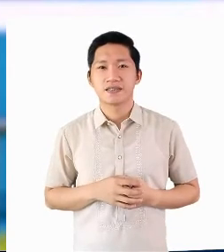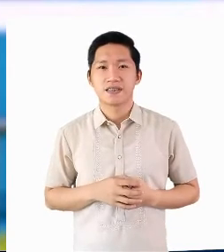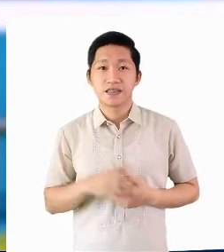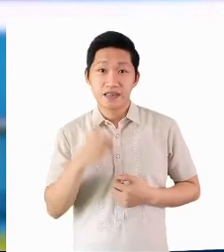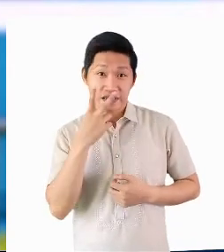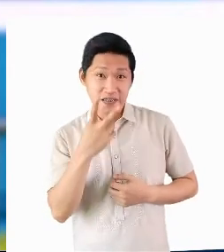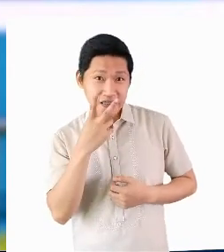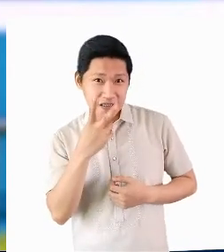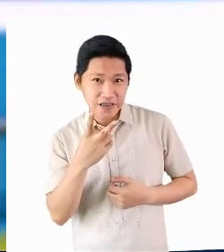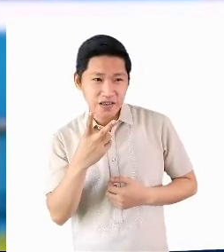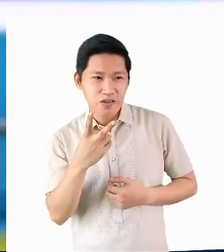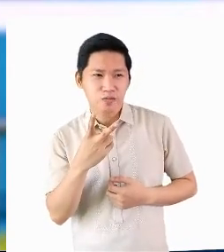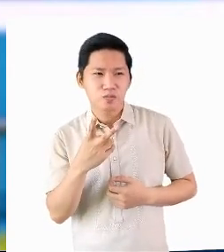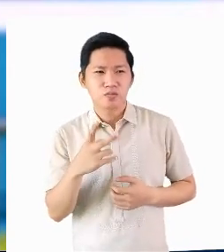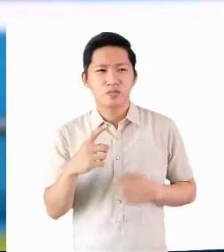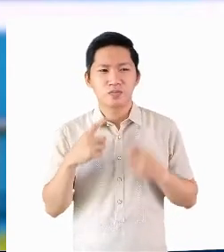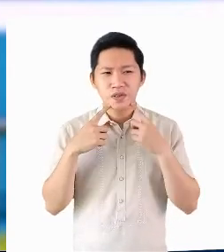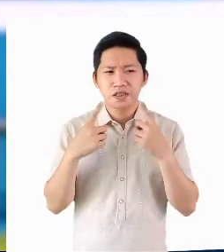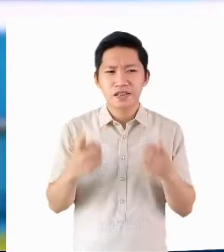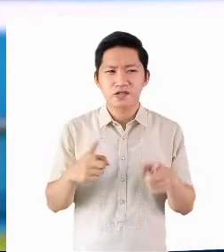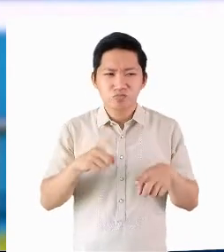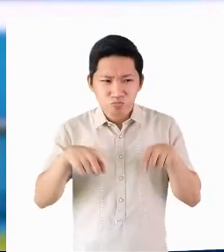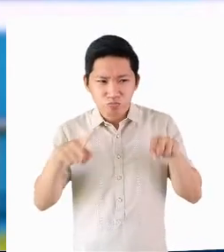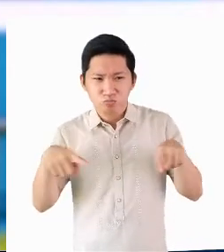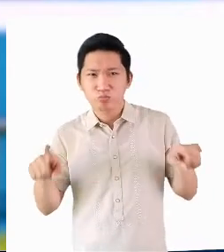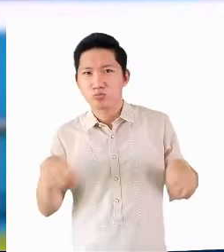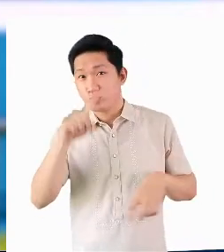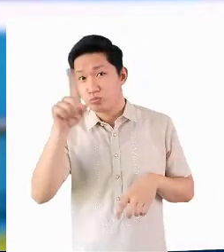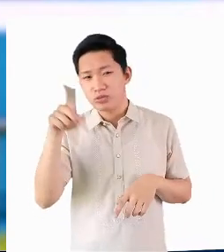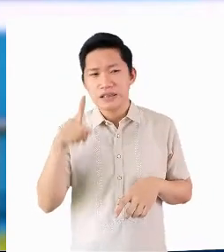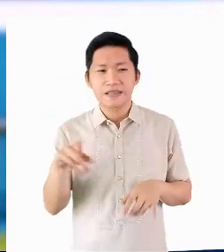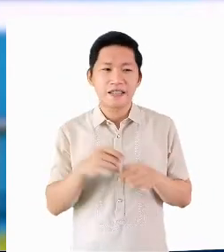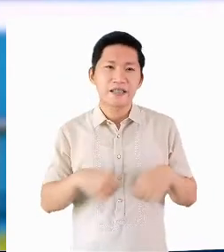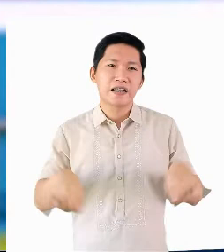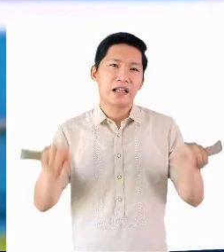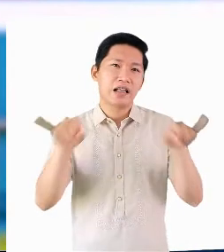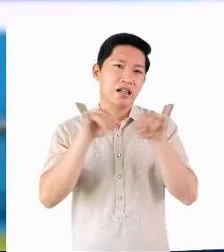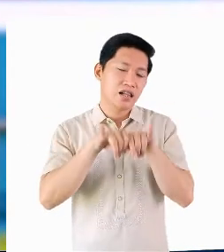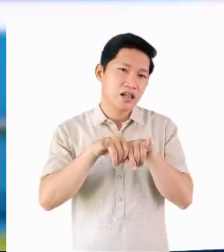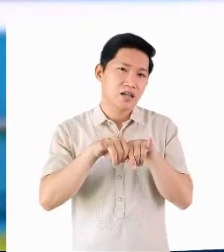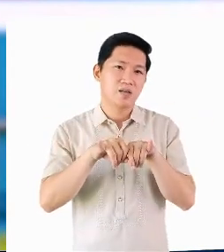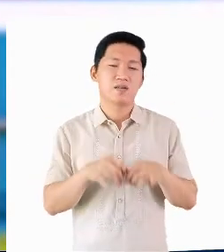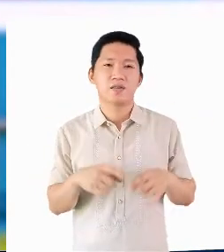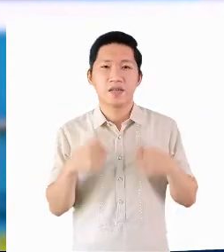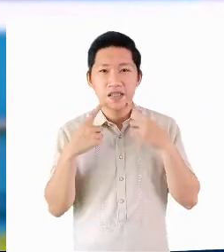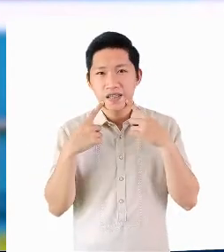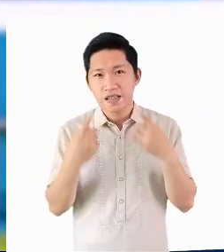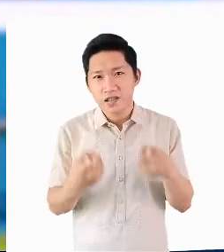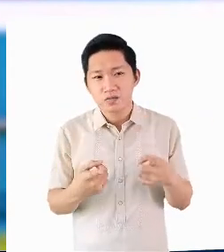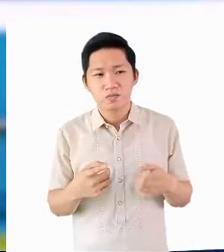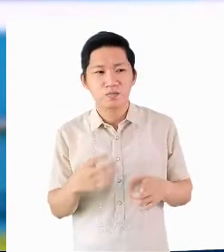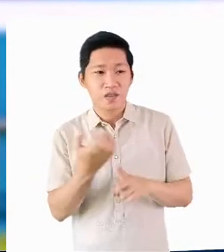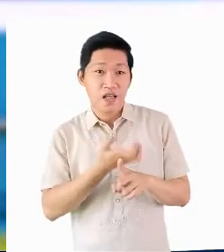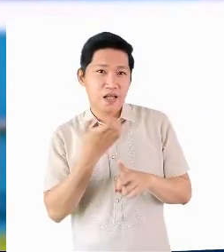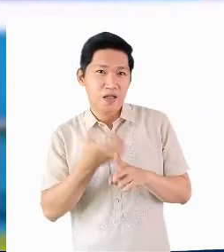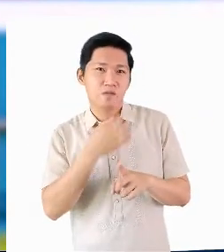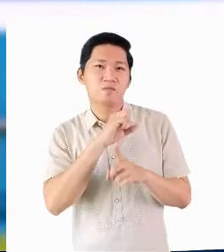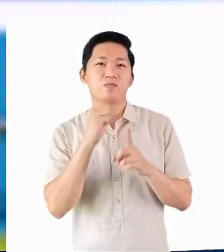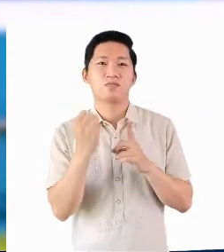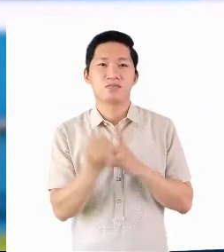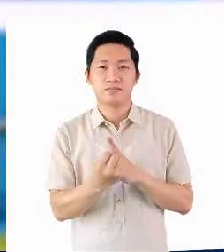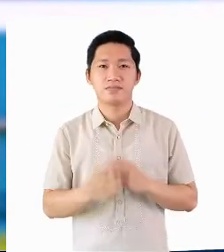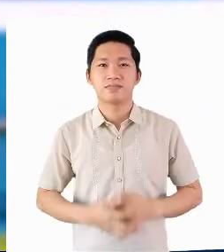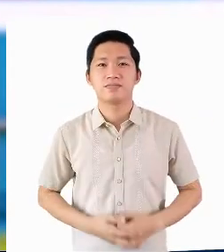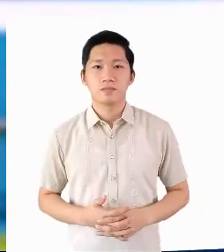You see, answers may vary on these questions. Make sure that your answer is relevant to every